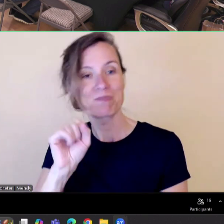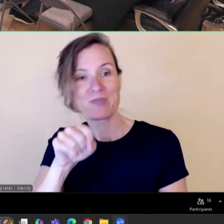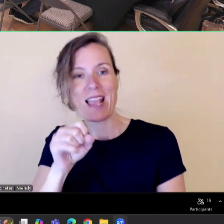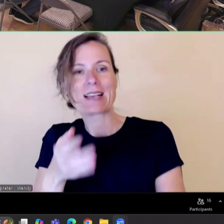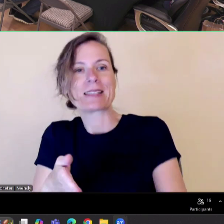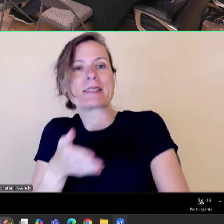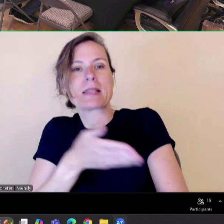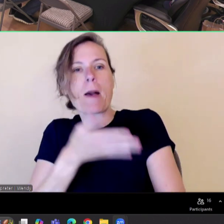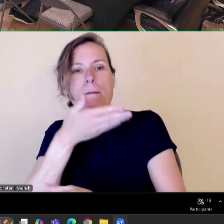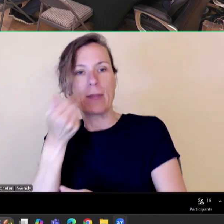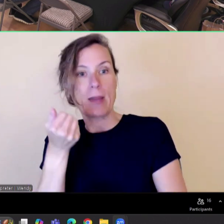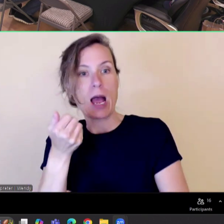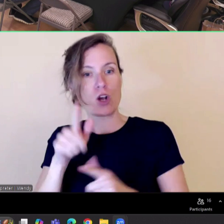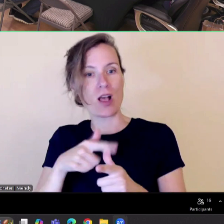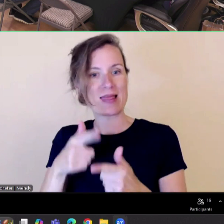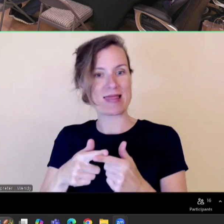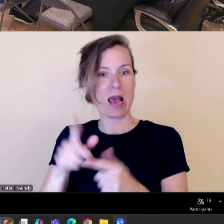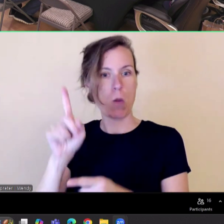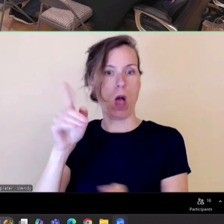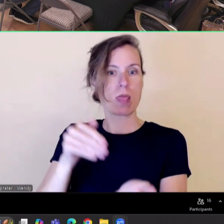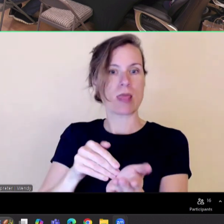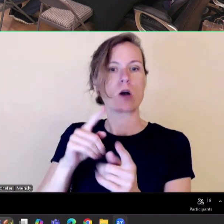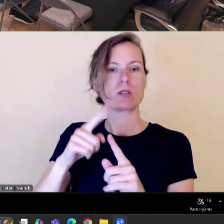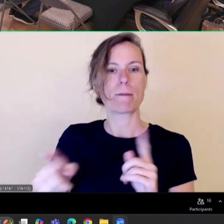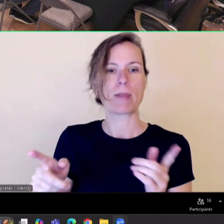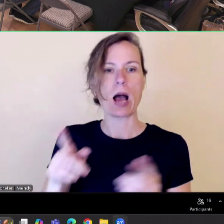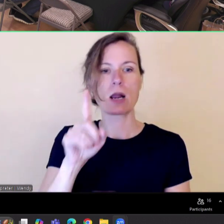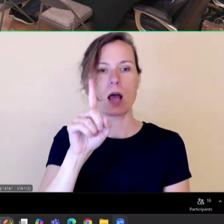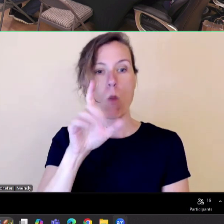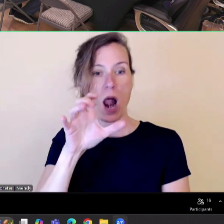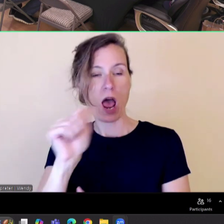violations a day is still 3,000 violations a month. And,